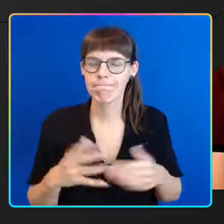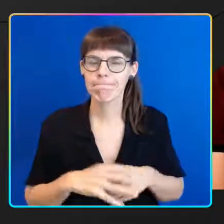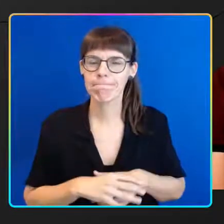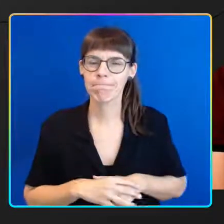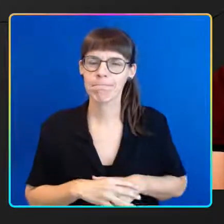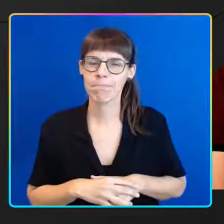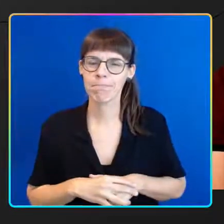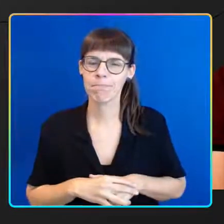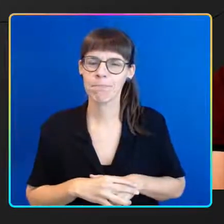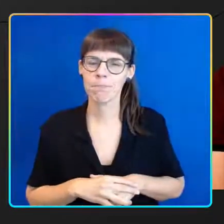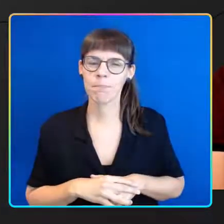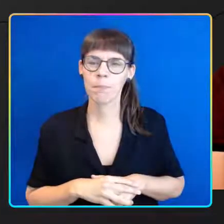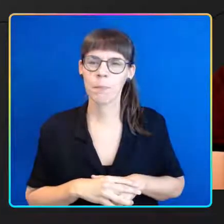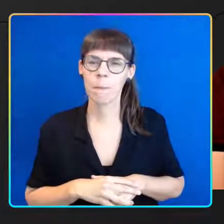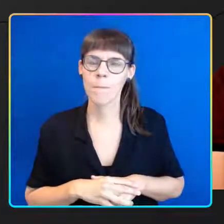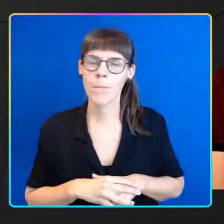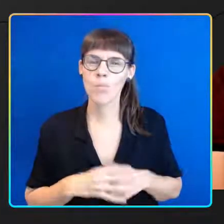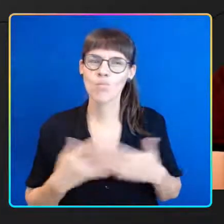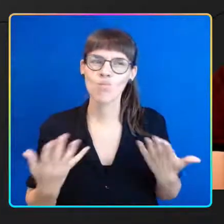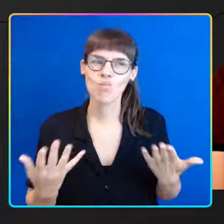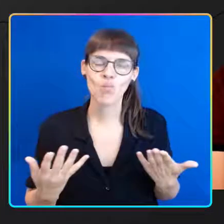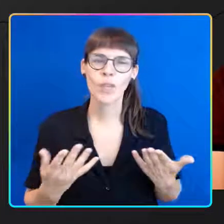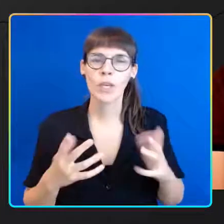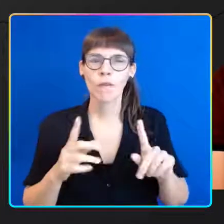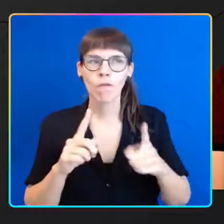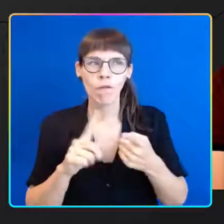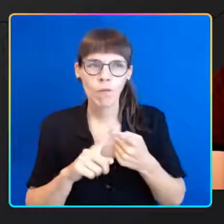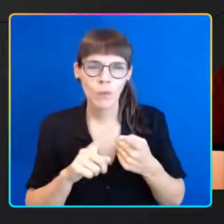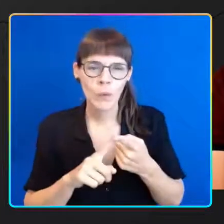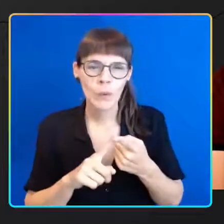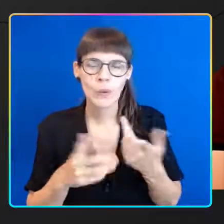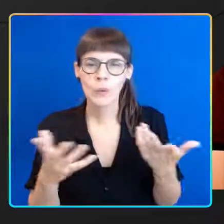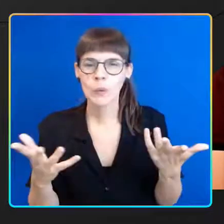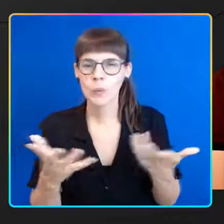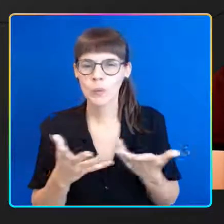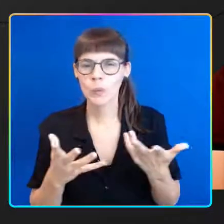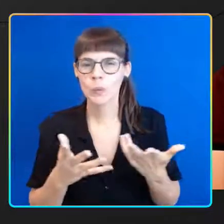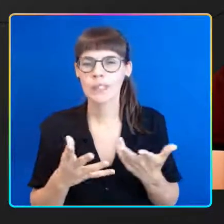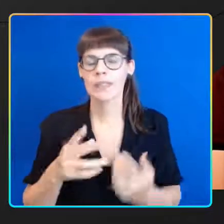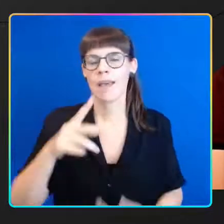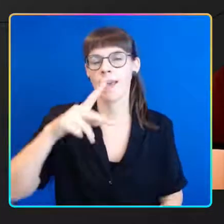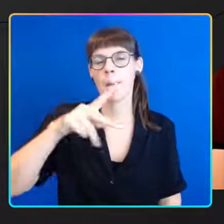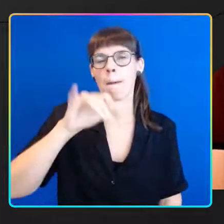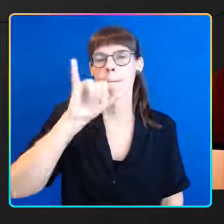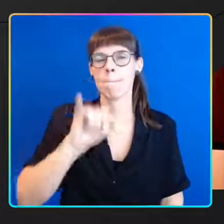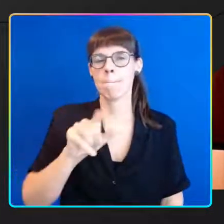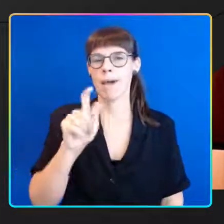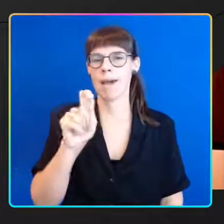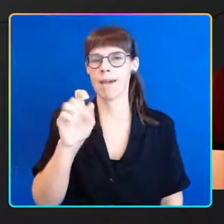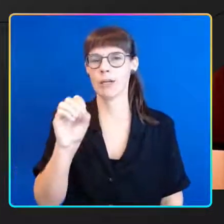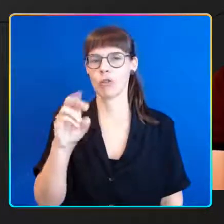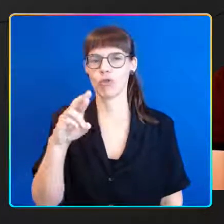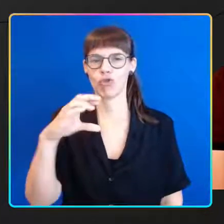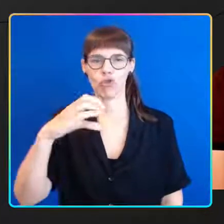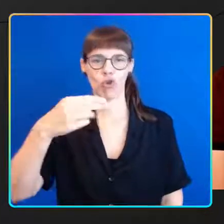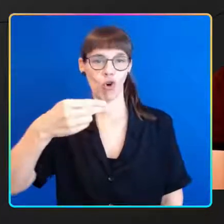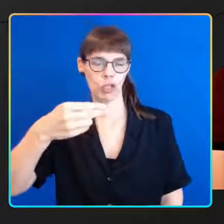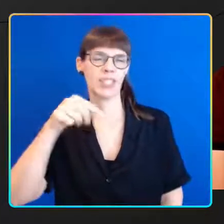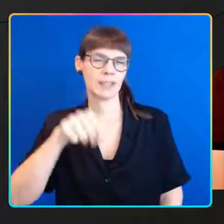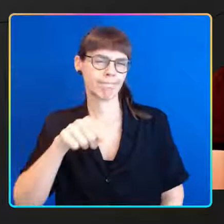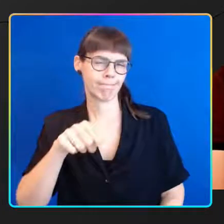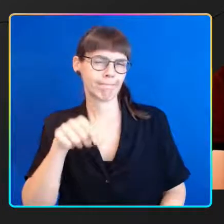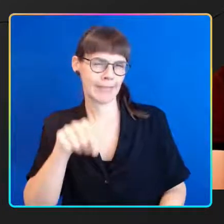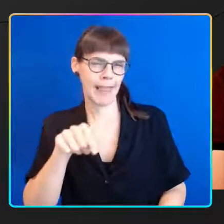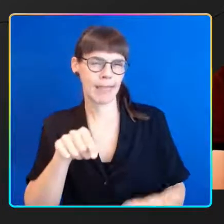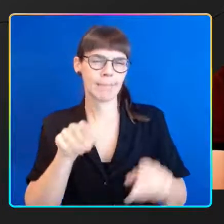The first one was to understand and use PyTorch as a framework. And I started from